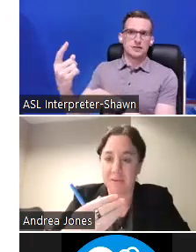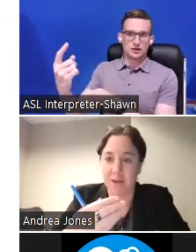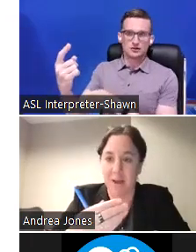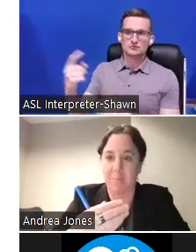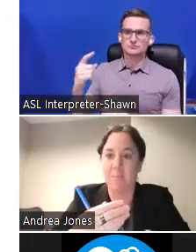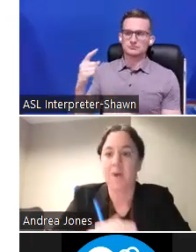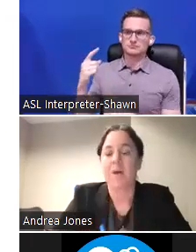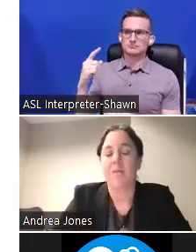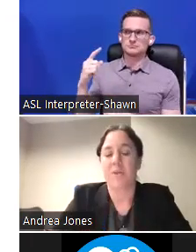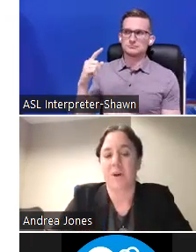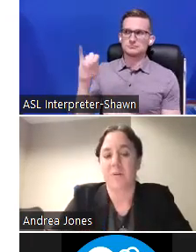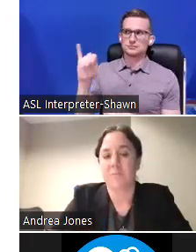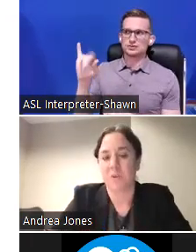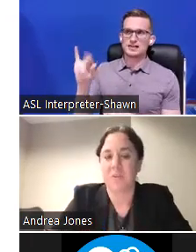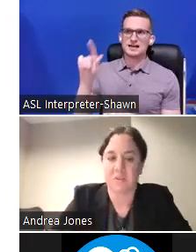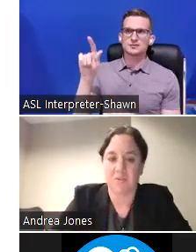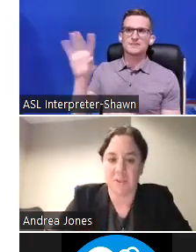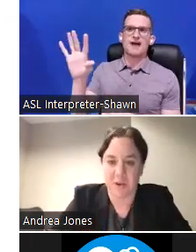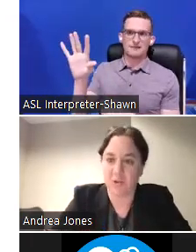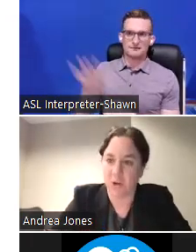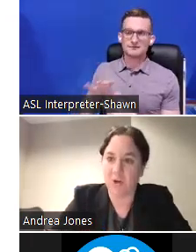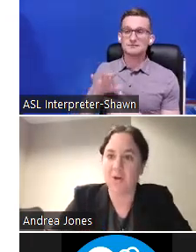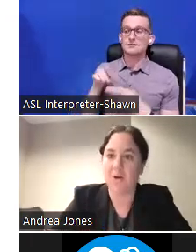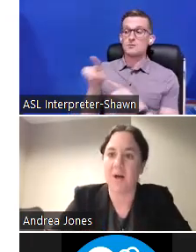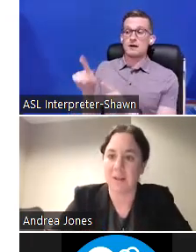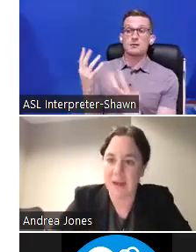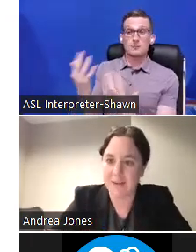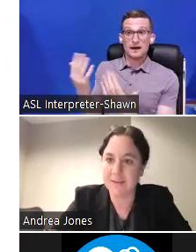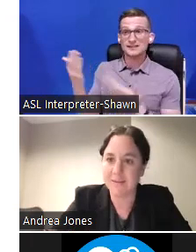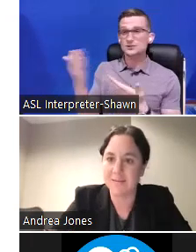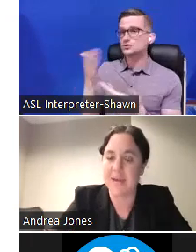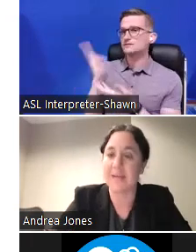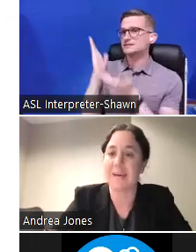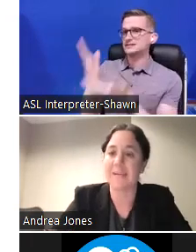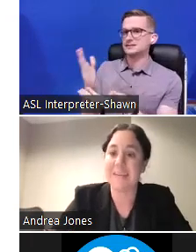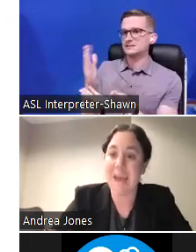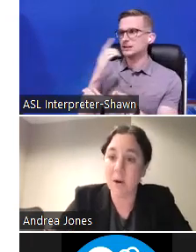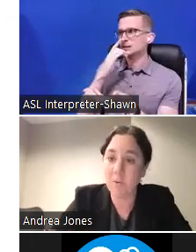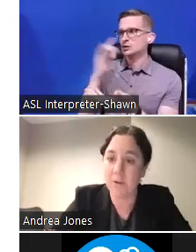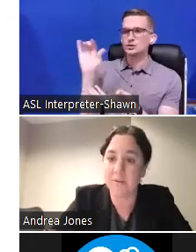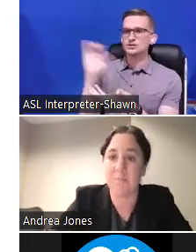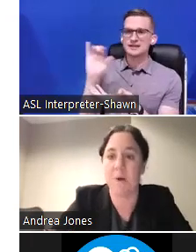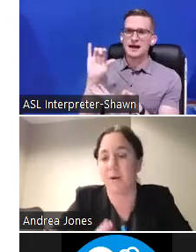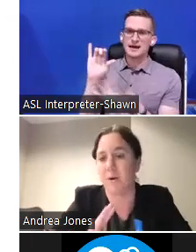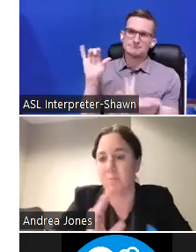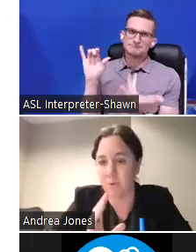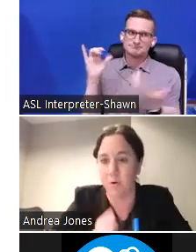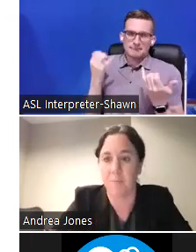the meantime, the service delivery is going to look a lot like it does now with